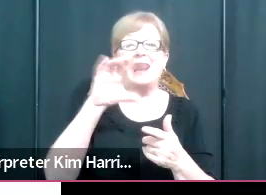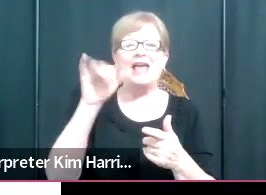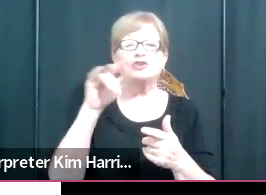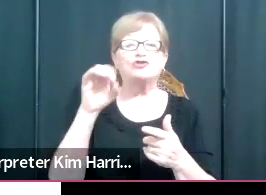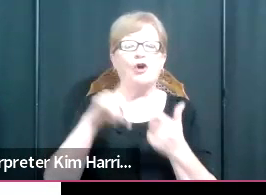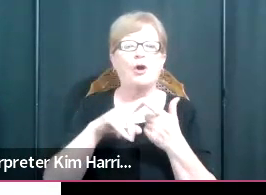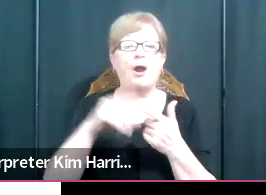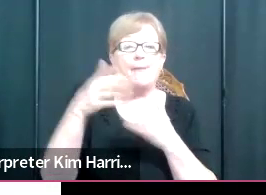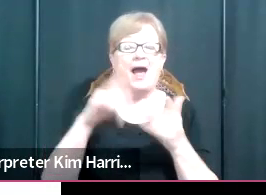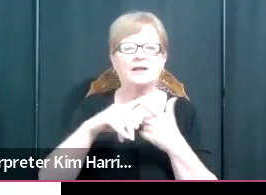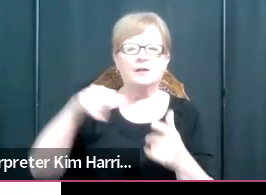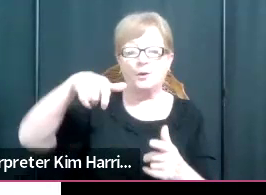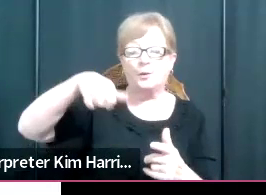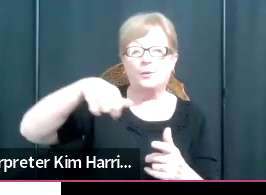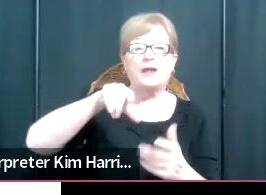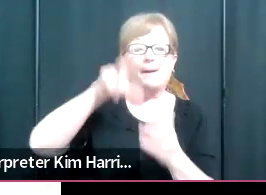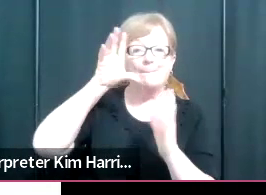sort of takes a picture. It even makes the